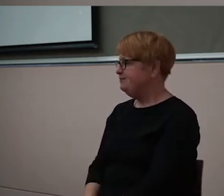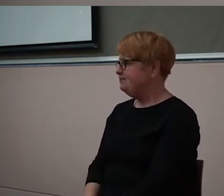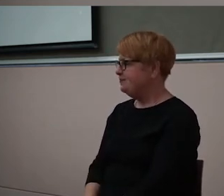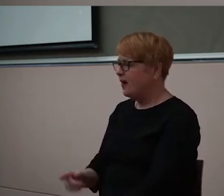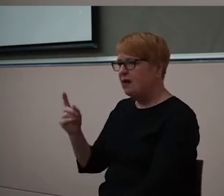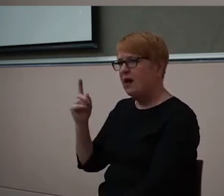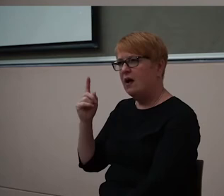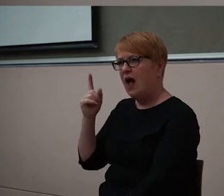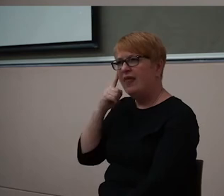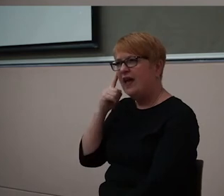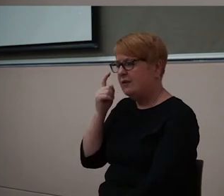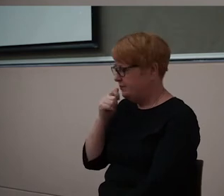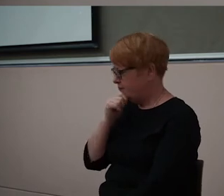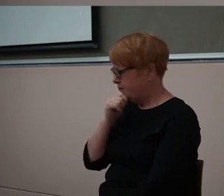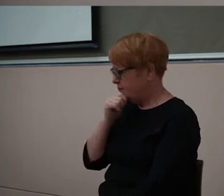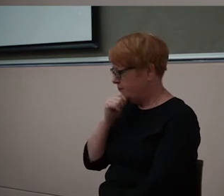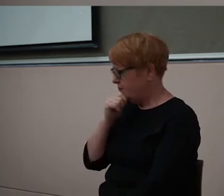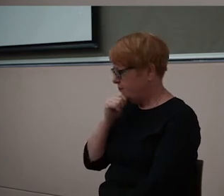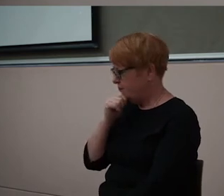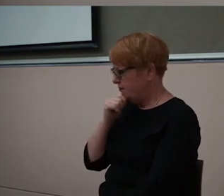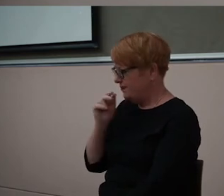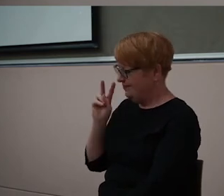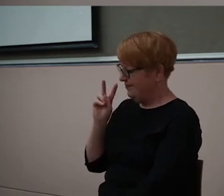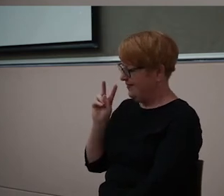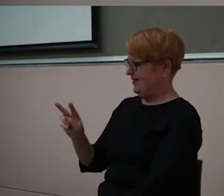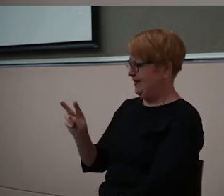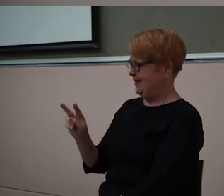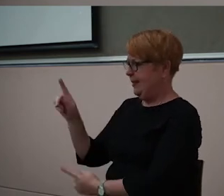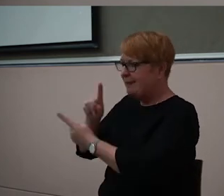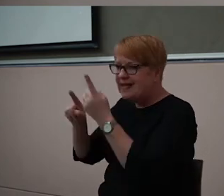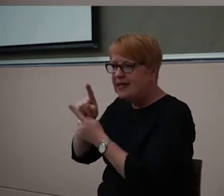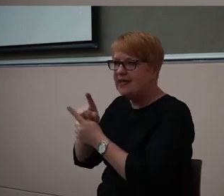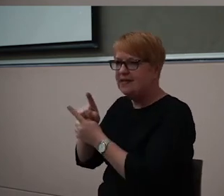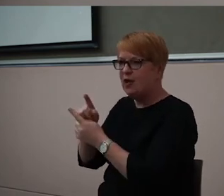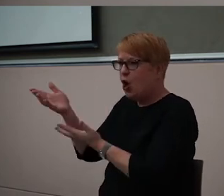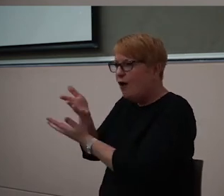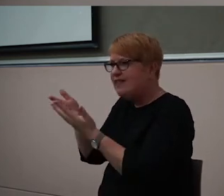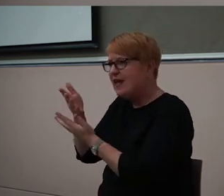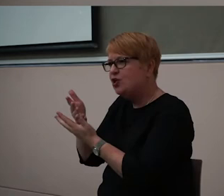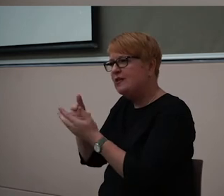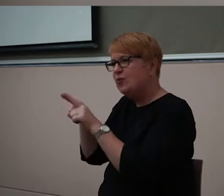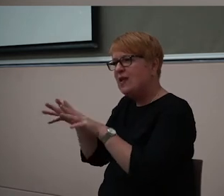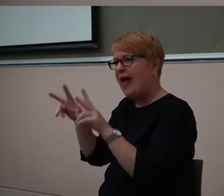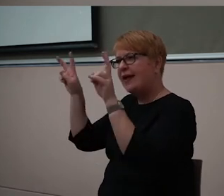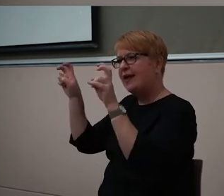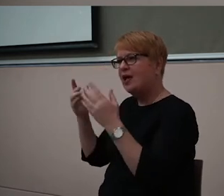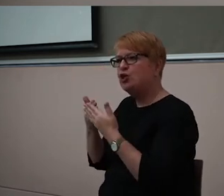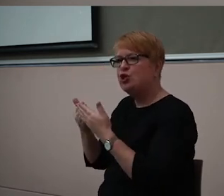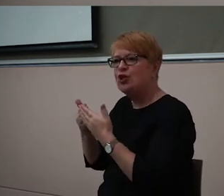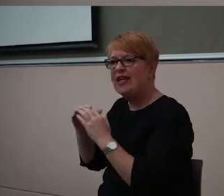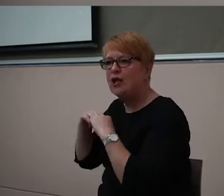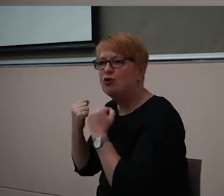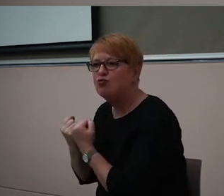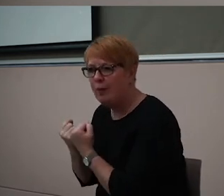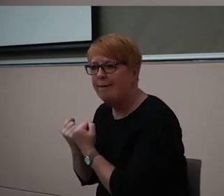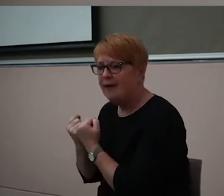I think I was seeing those conversations or gatherings as like study groups. I was taking part in a